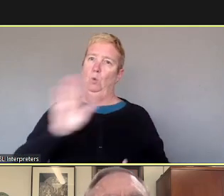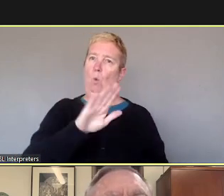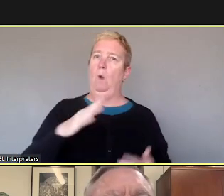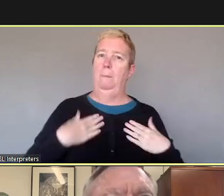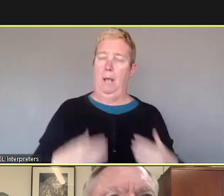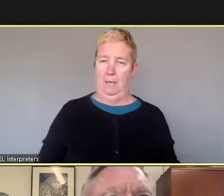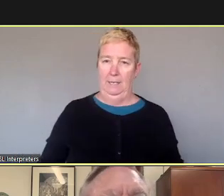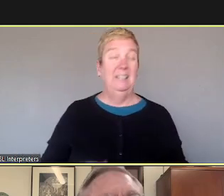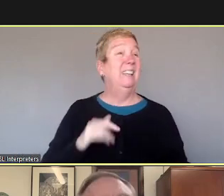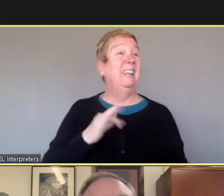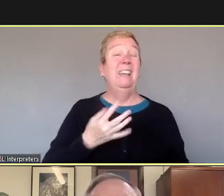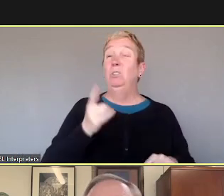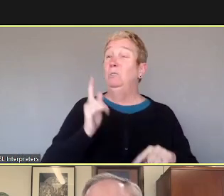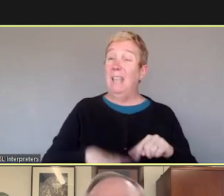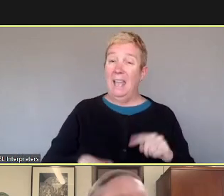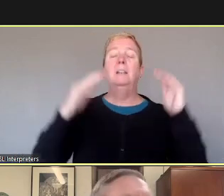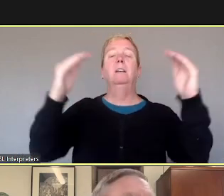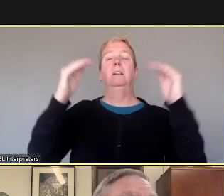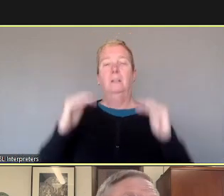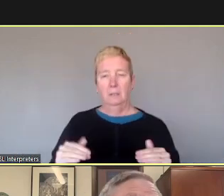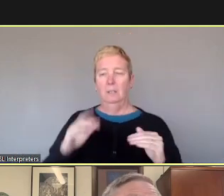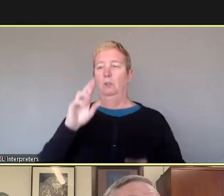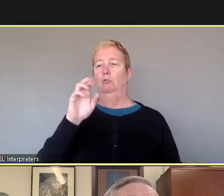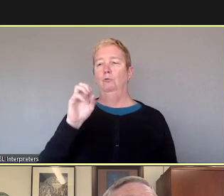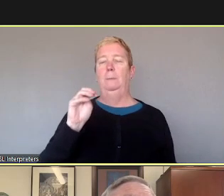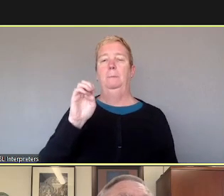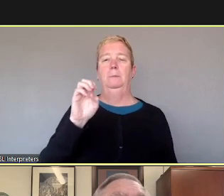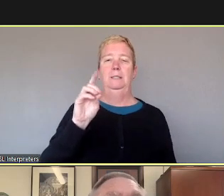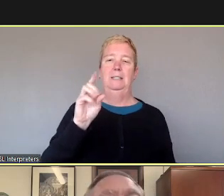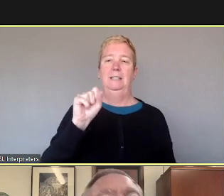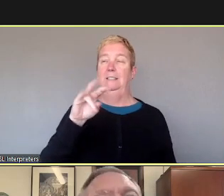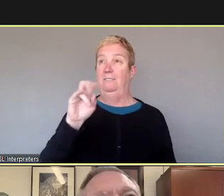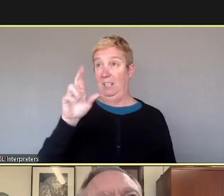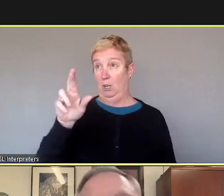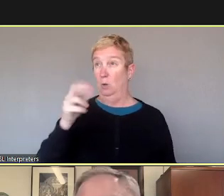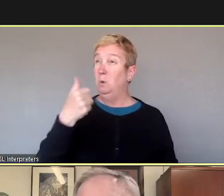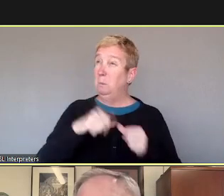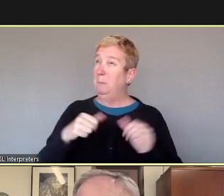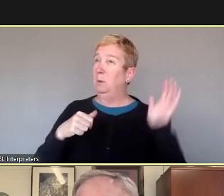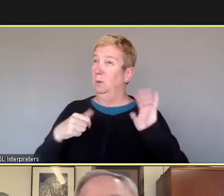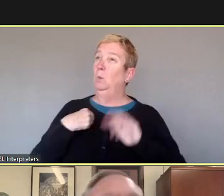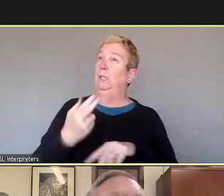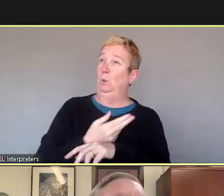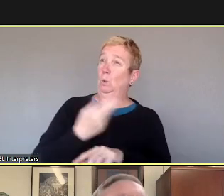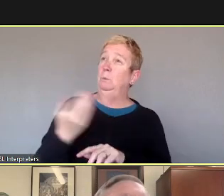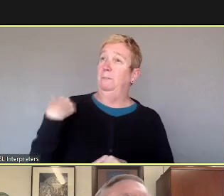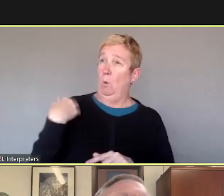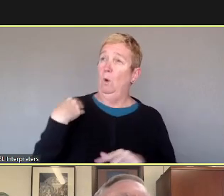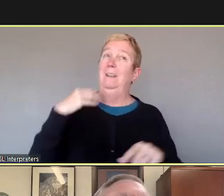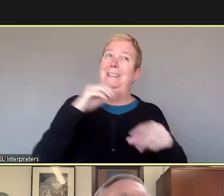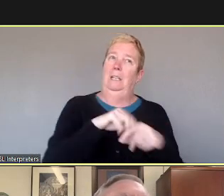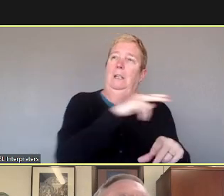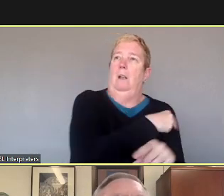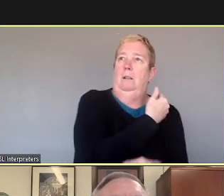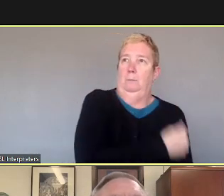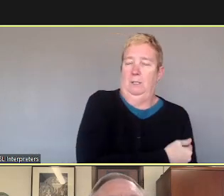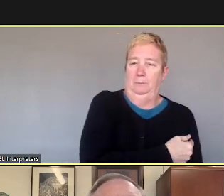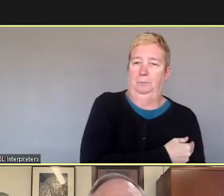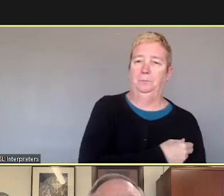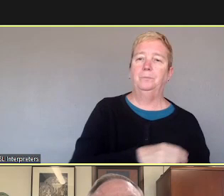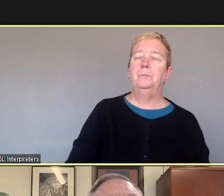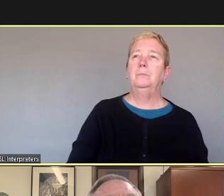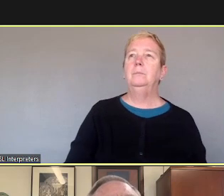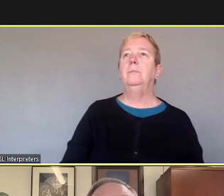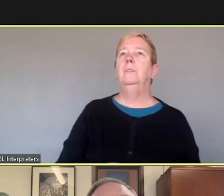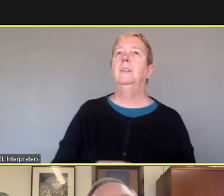is Remdezzevere, which you might remember from the beginning of the pandemic. We've been using it as an inpatient drug to